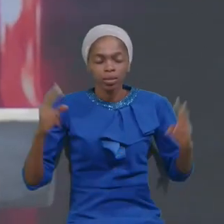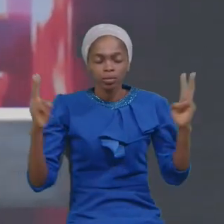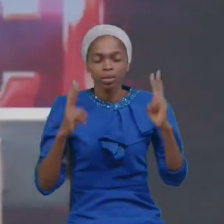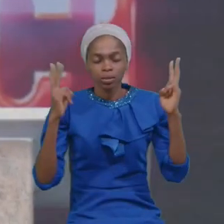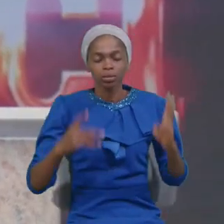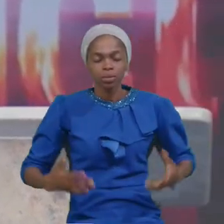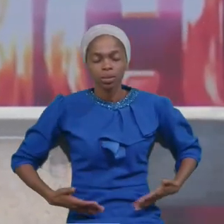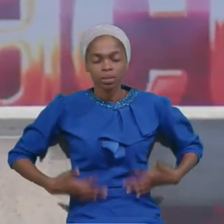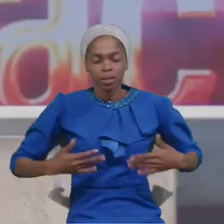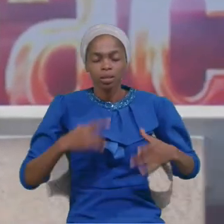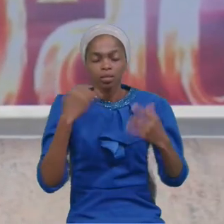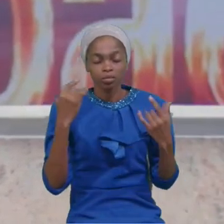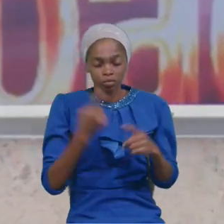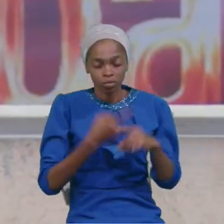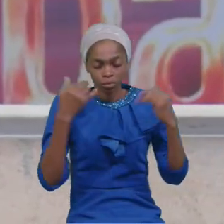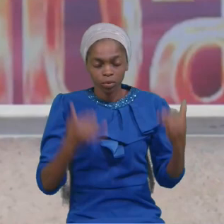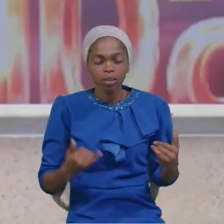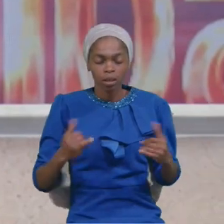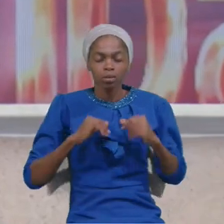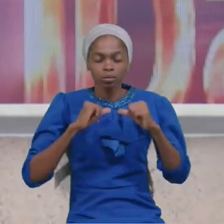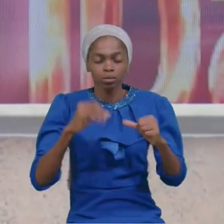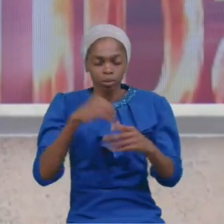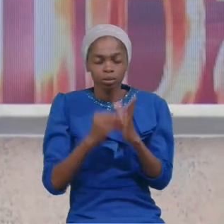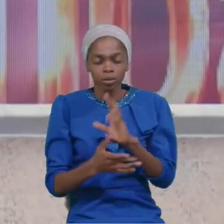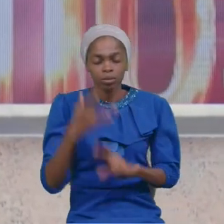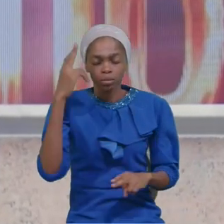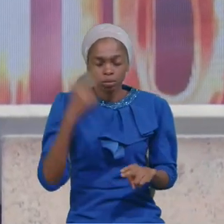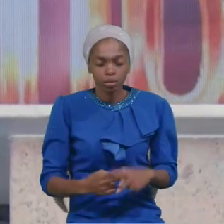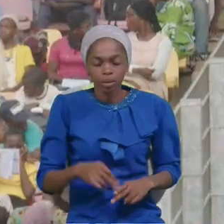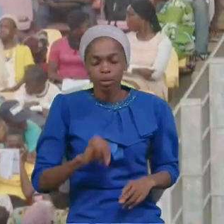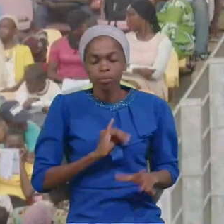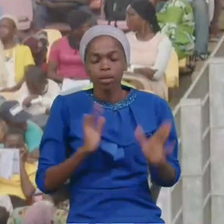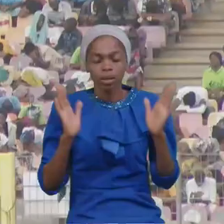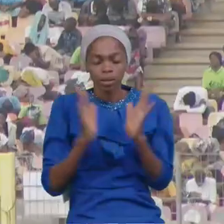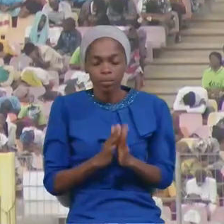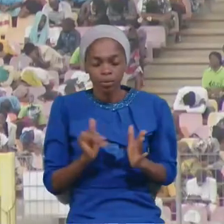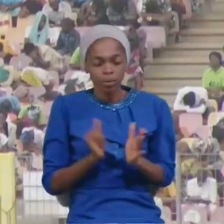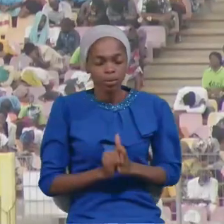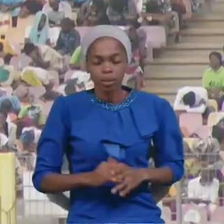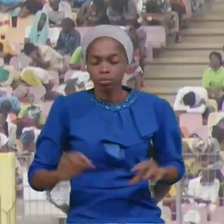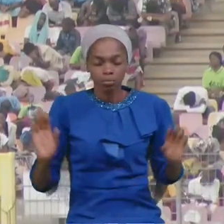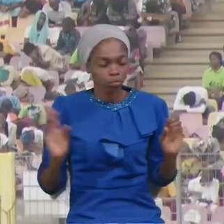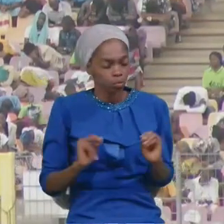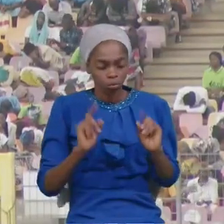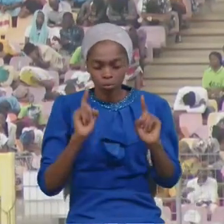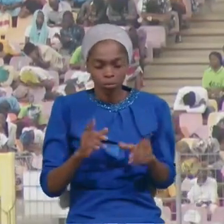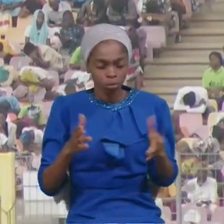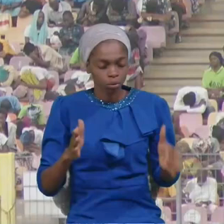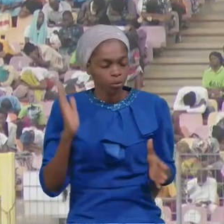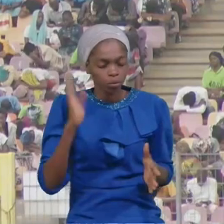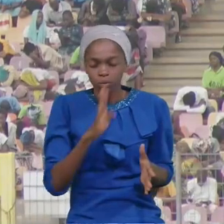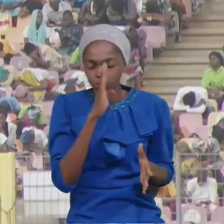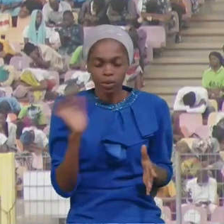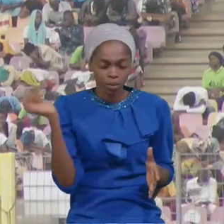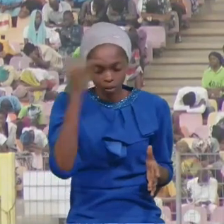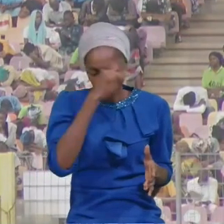none here will be a fool that does not prepare for the future. Prepare every one of us